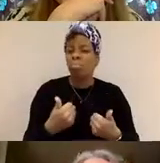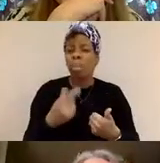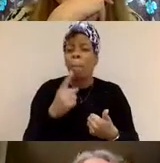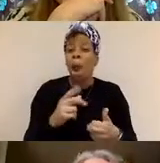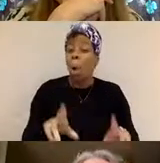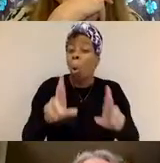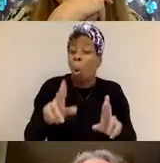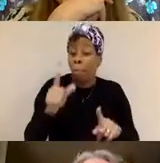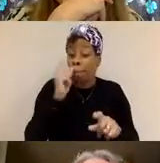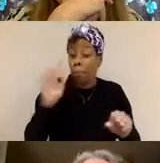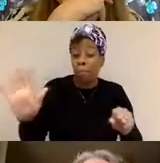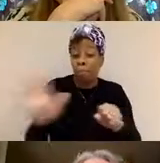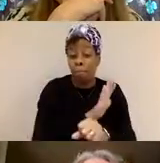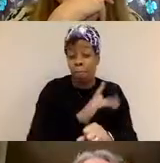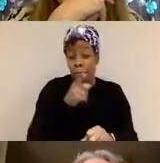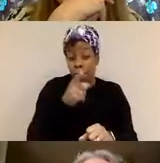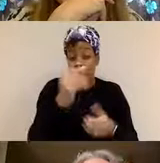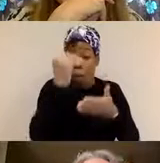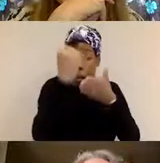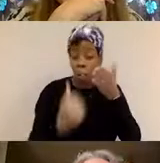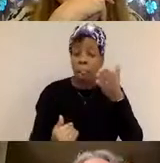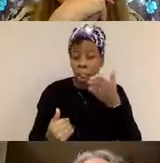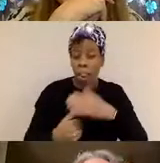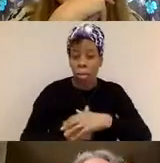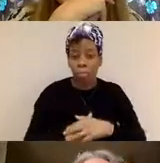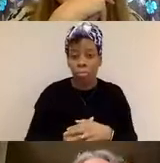ideally, if you're available for all of those sessions, that would be great.